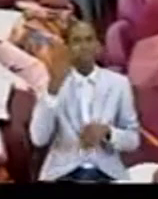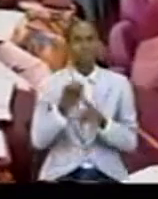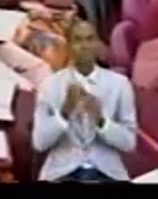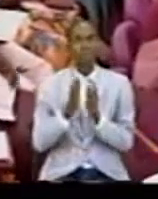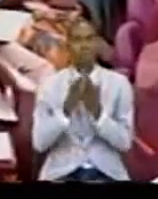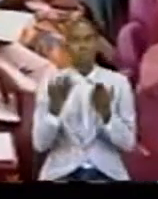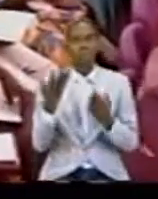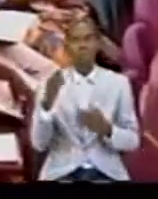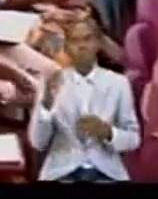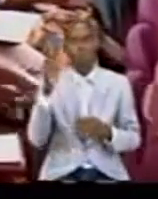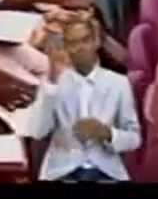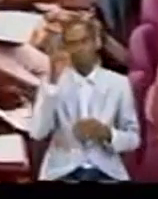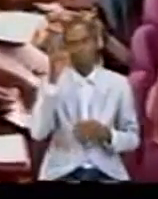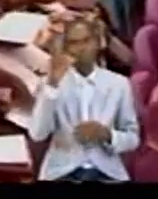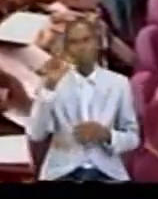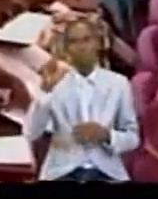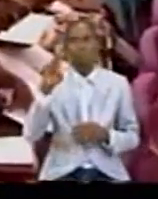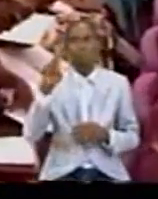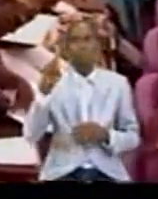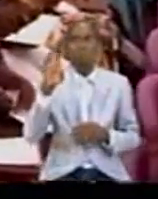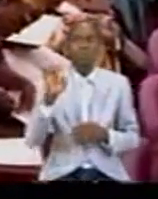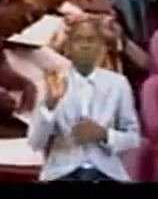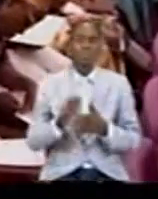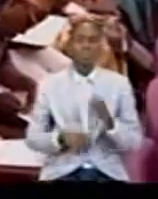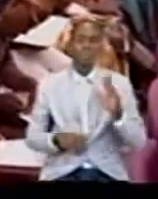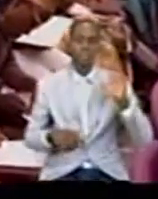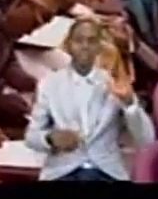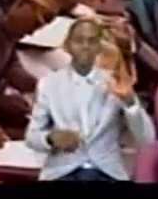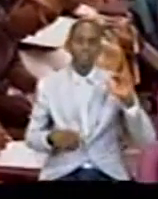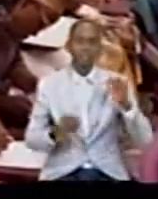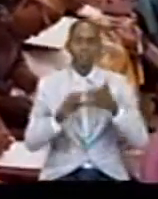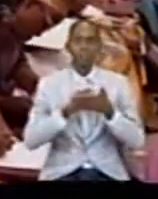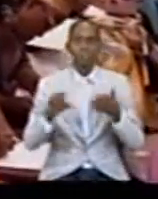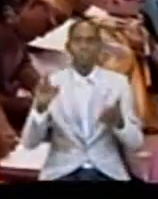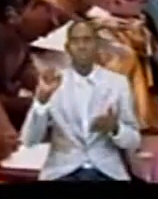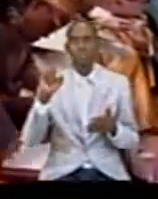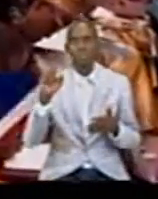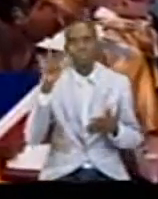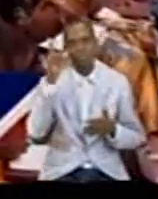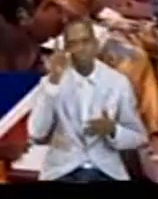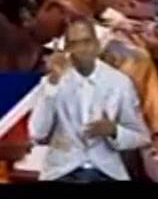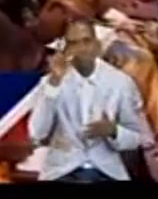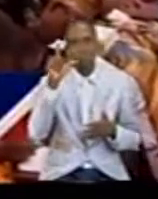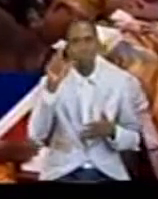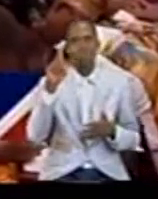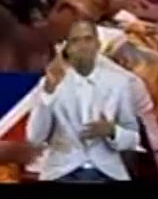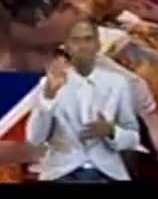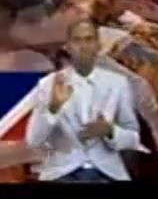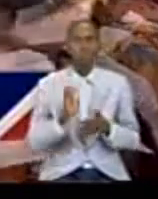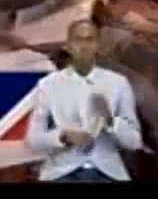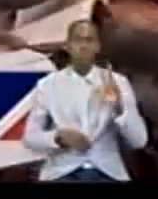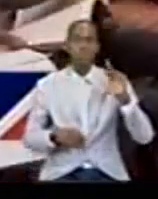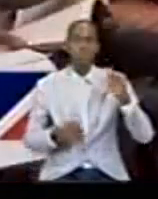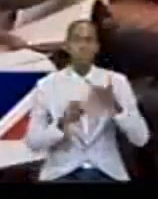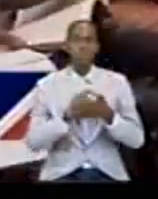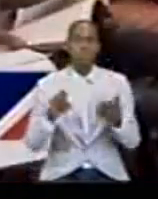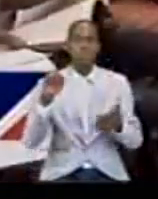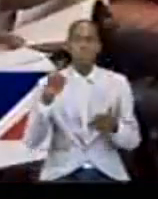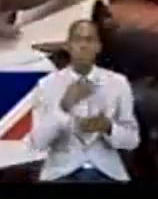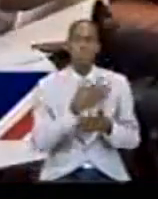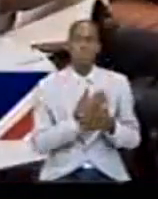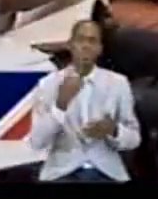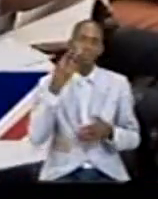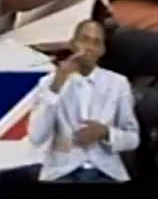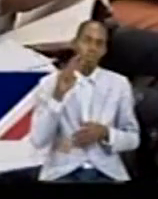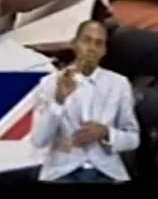13. Luke chapter 13, verse 11. And behold,